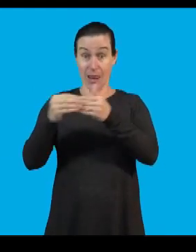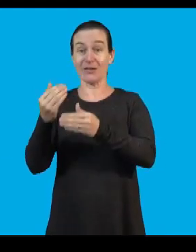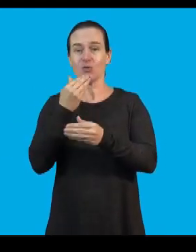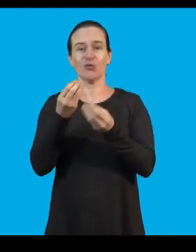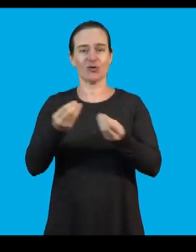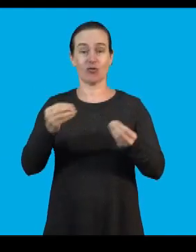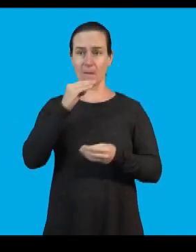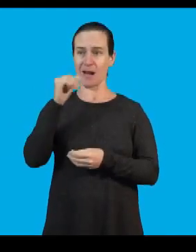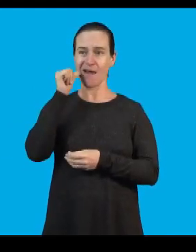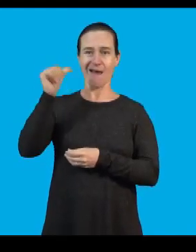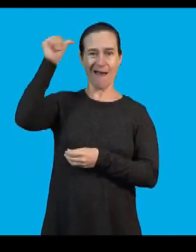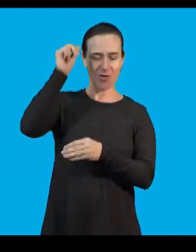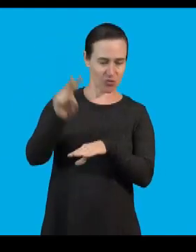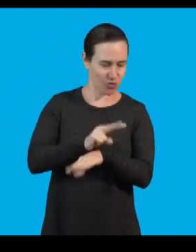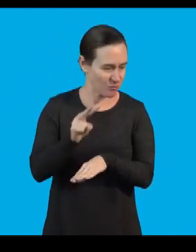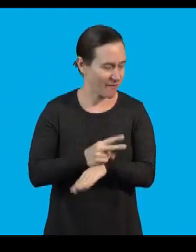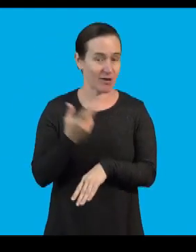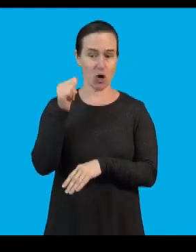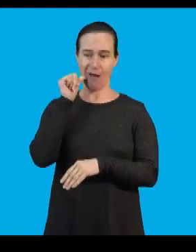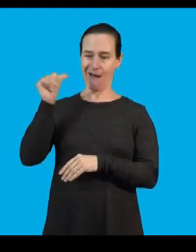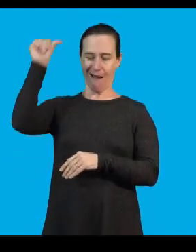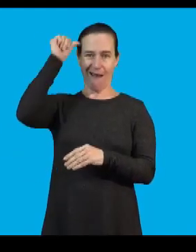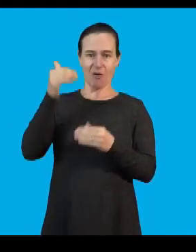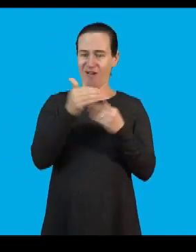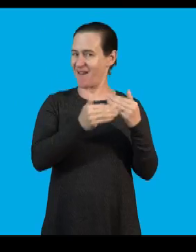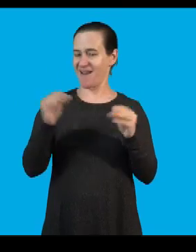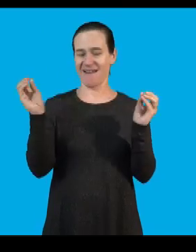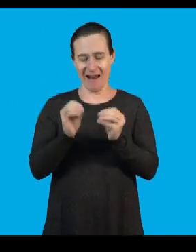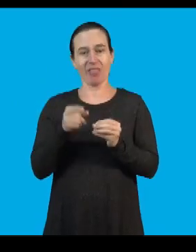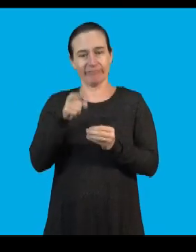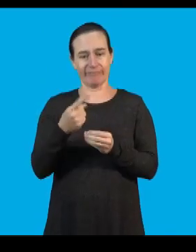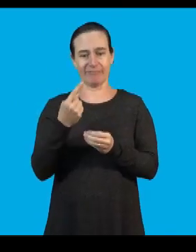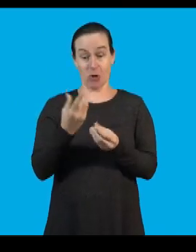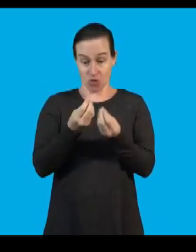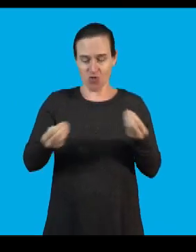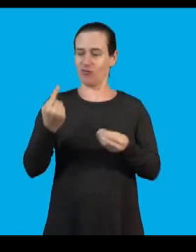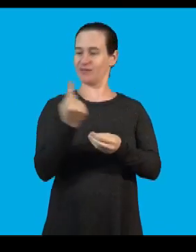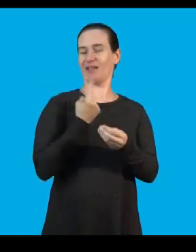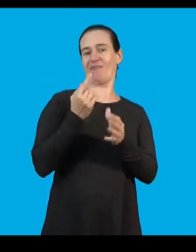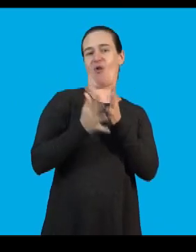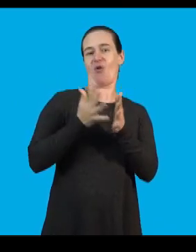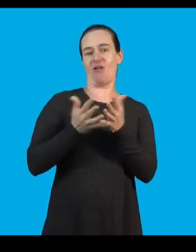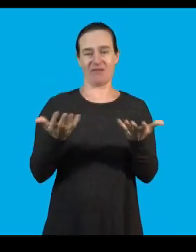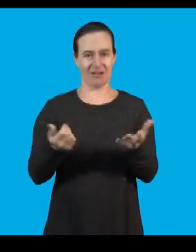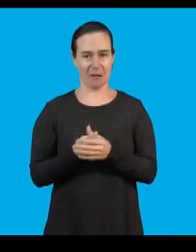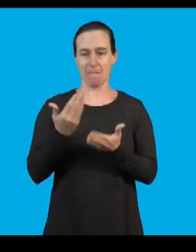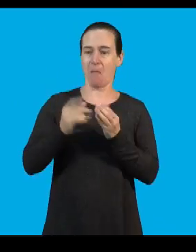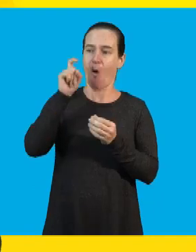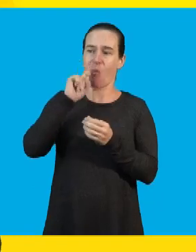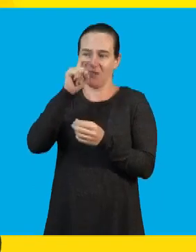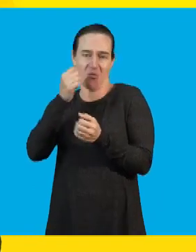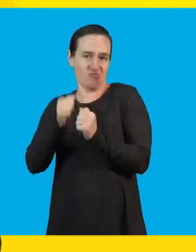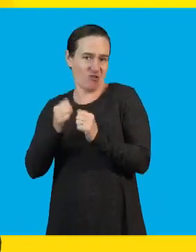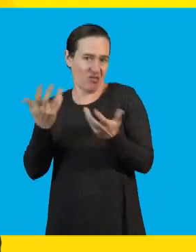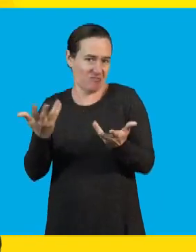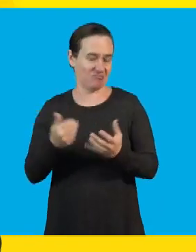households in our country are headed by children, which means there's no adult supervision, there's no adult care, they are